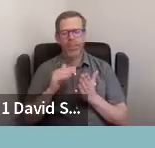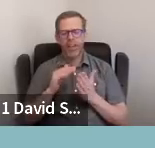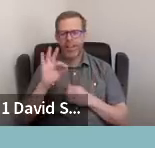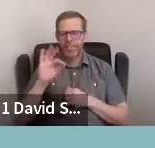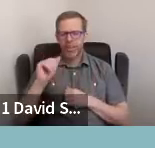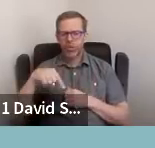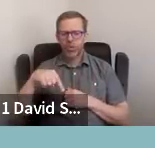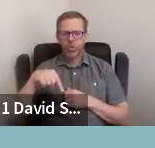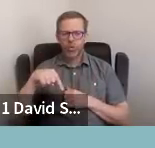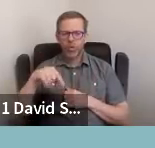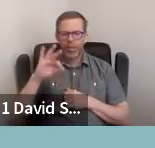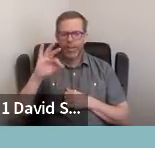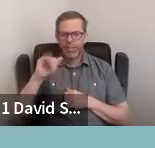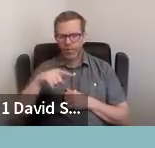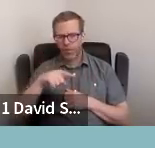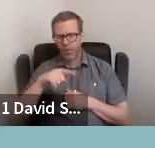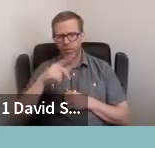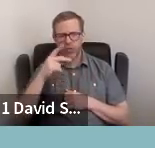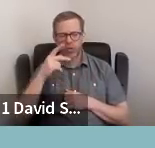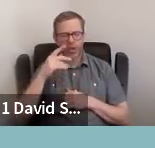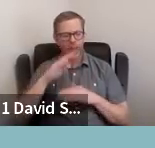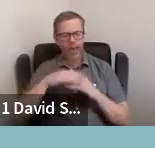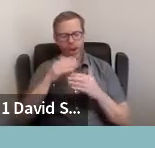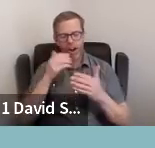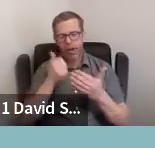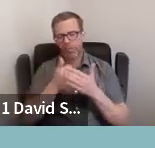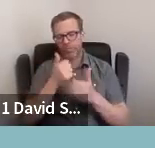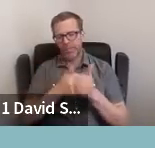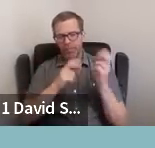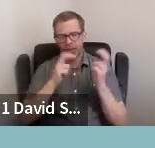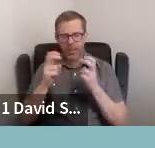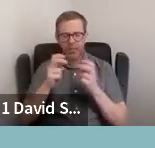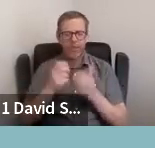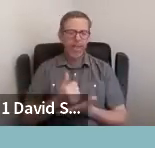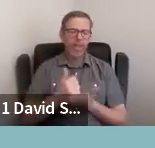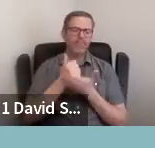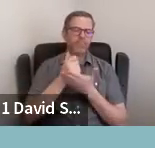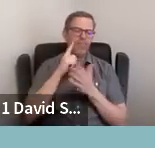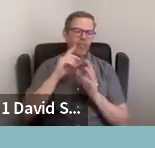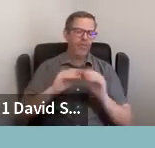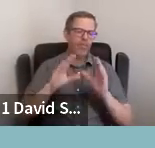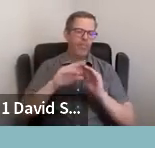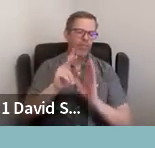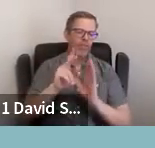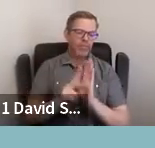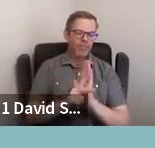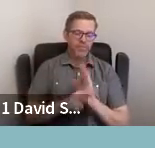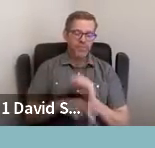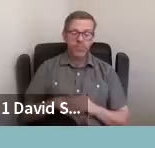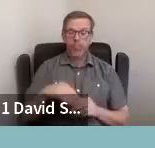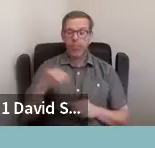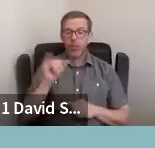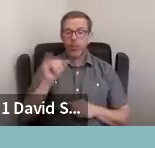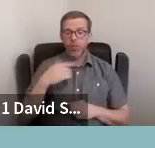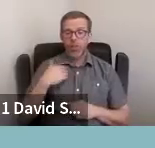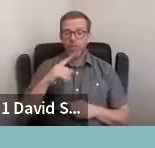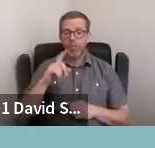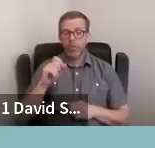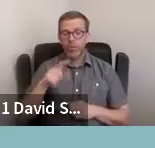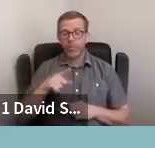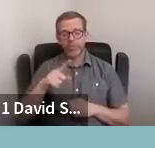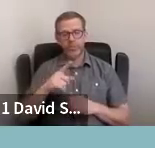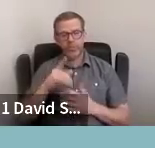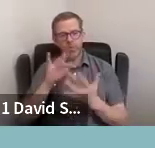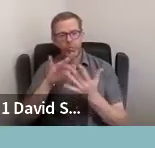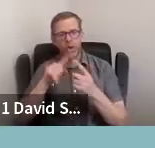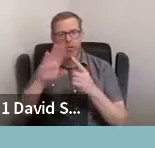questions. We have FAQs on nearly every topic, and they're great for clarifying policy. And finally, if you have questions and you've reached out